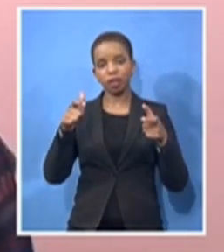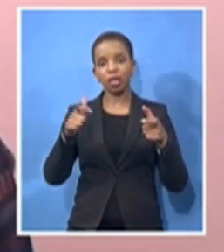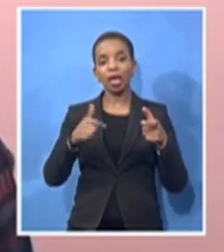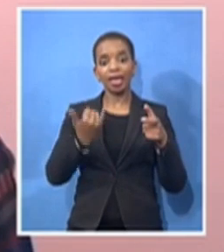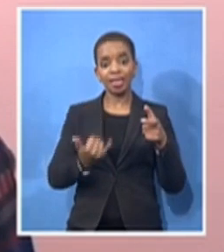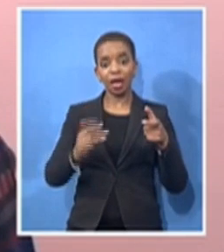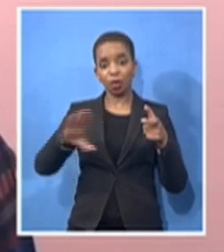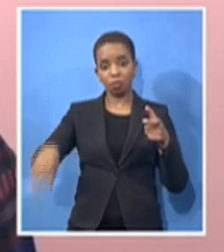added.